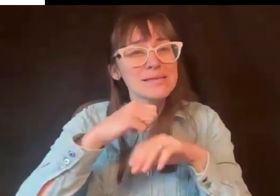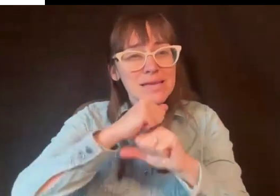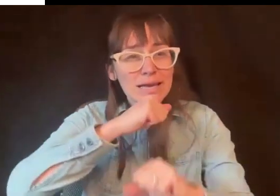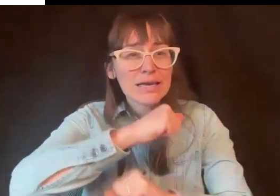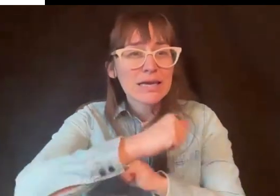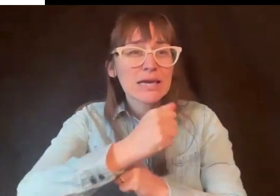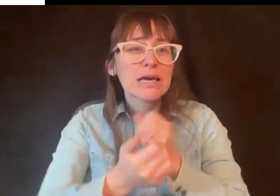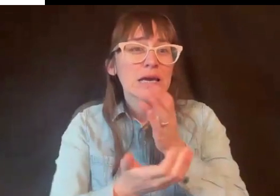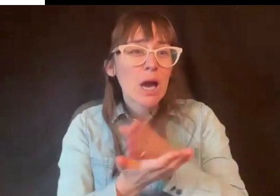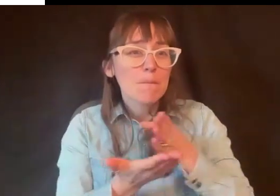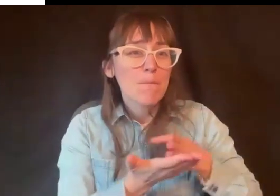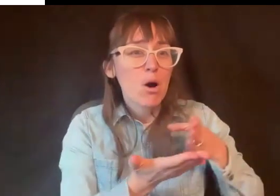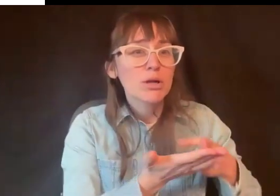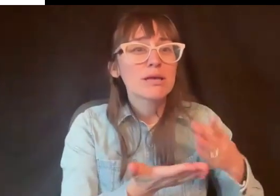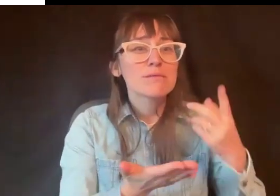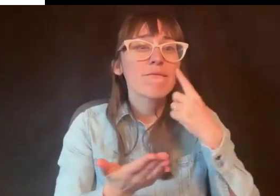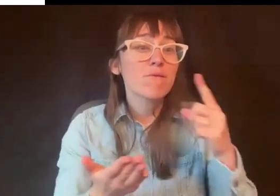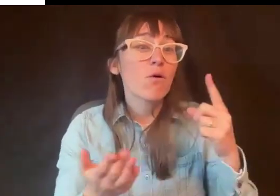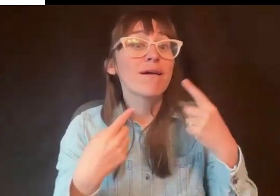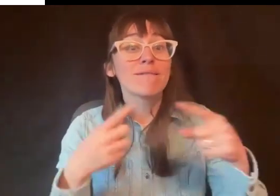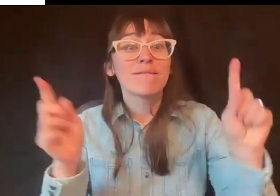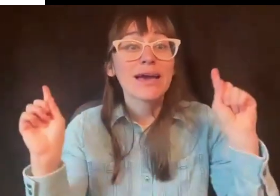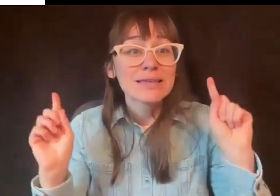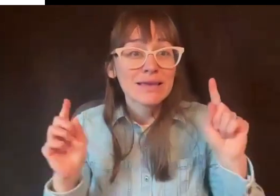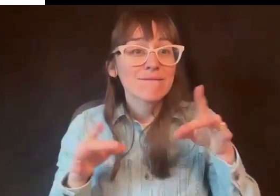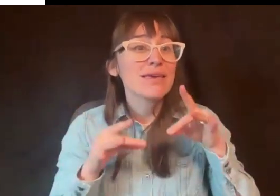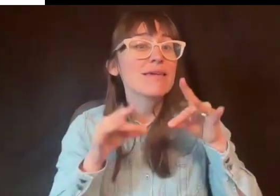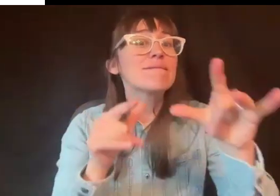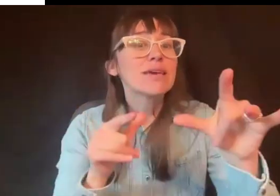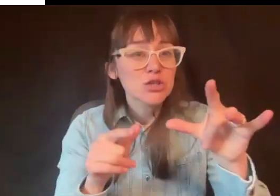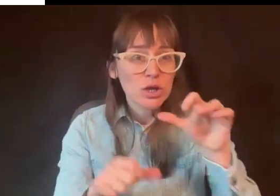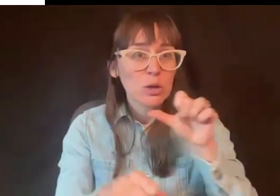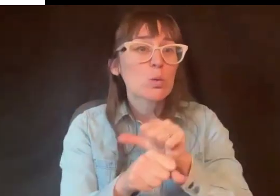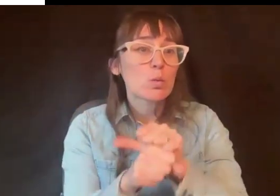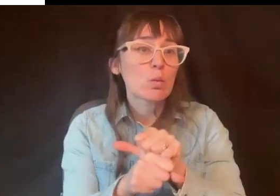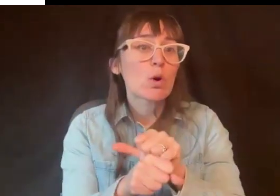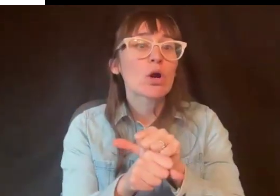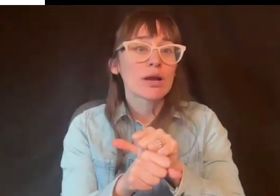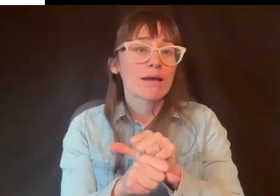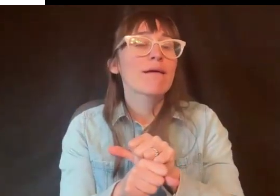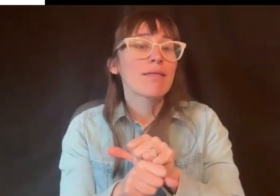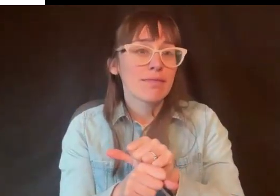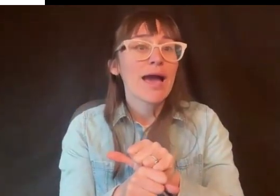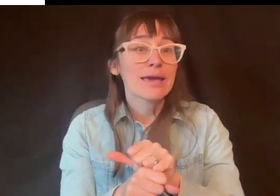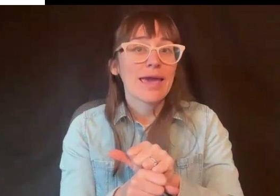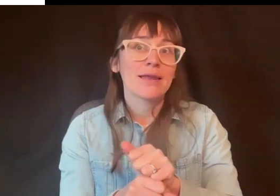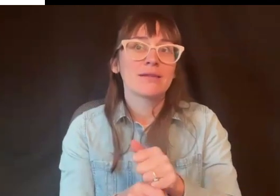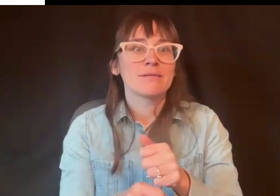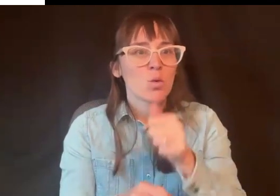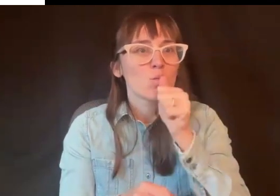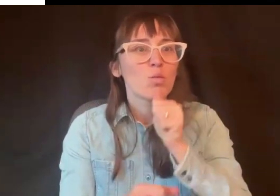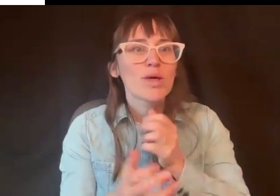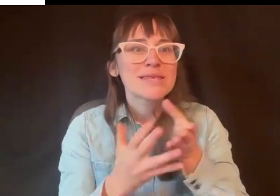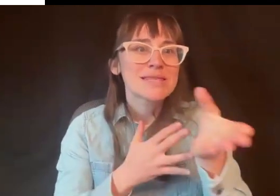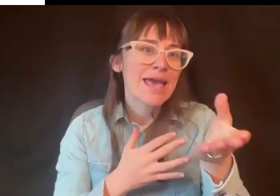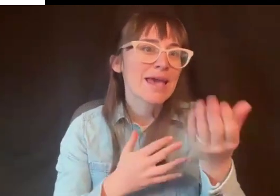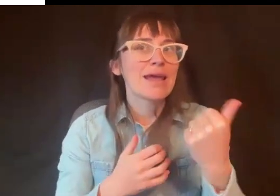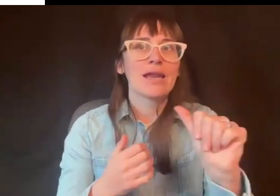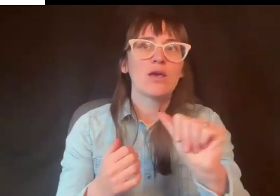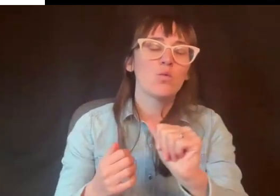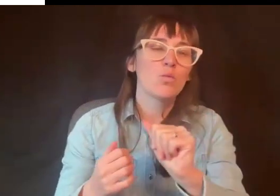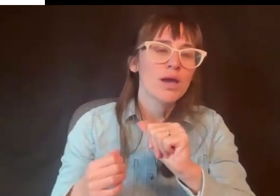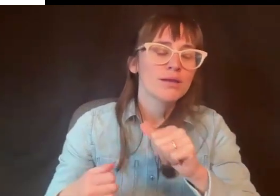an effective and efficient way that will withstand anyone reviewing and asking about aging network